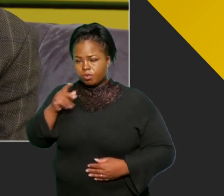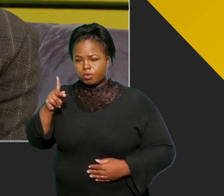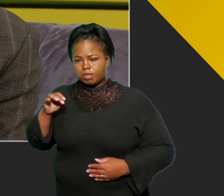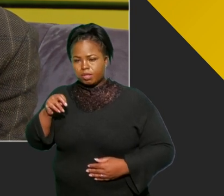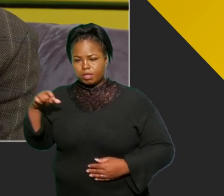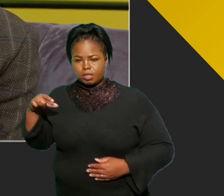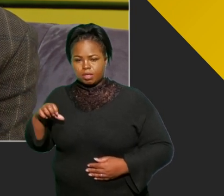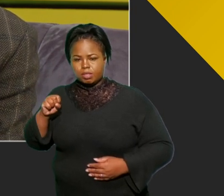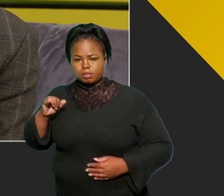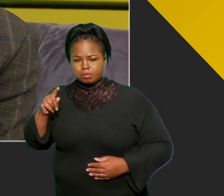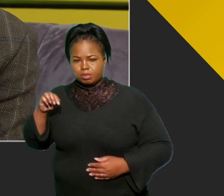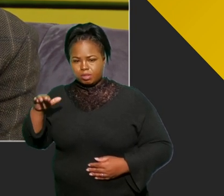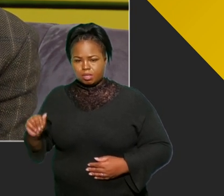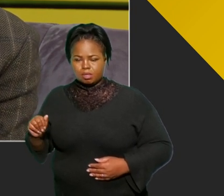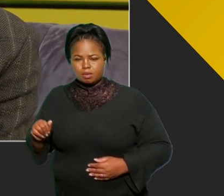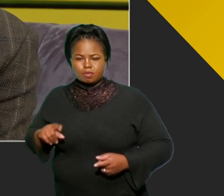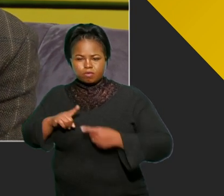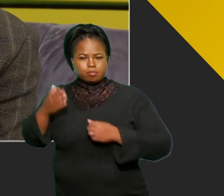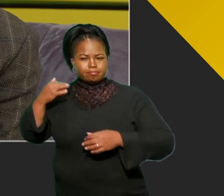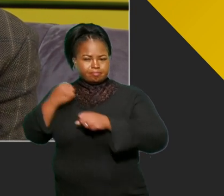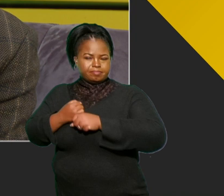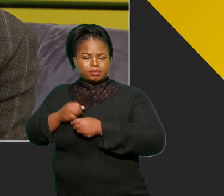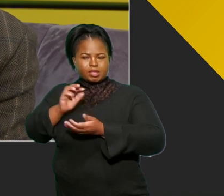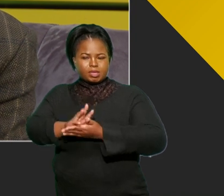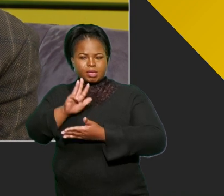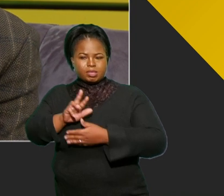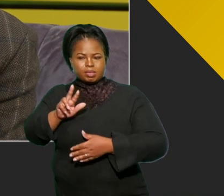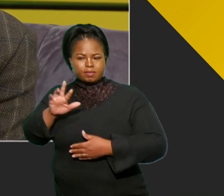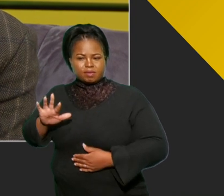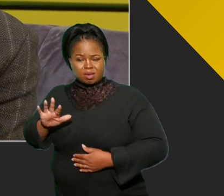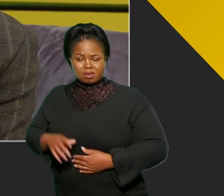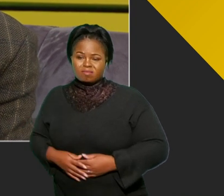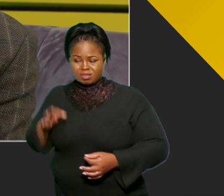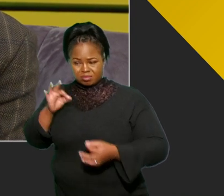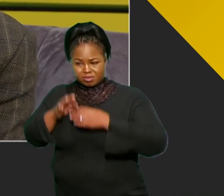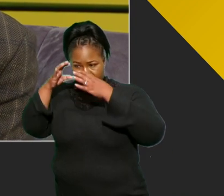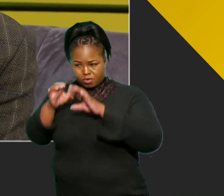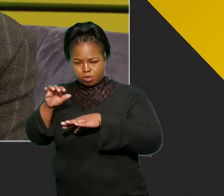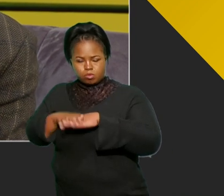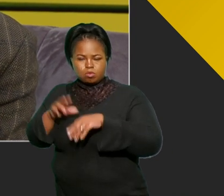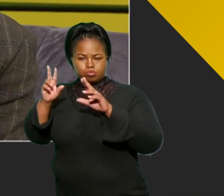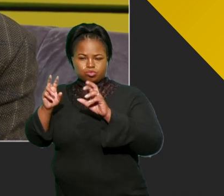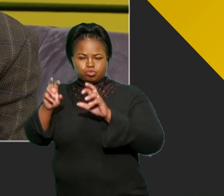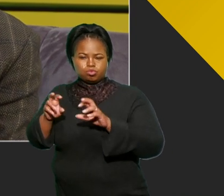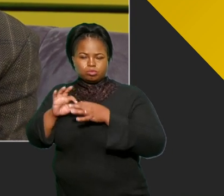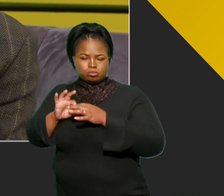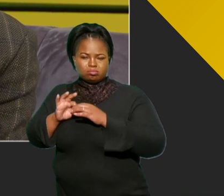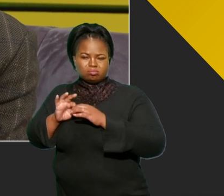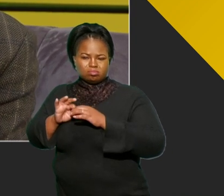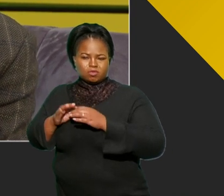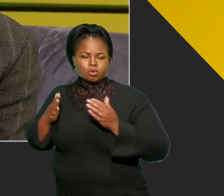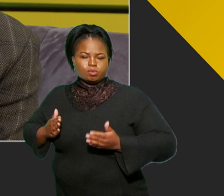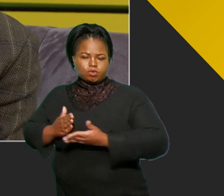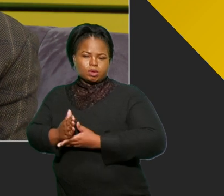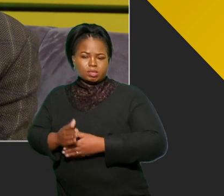Sibiya. I've been an activist from 1985 until up to now, dealing specifically on issues that related. But before